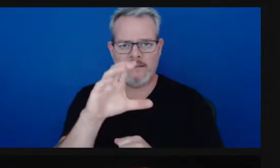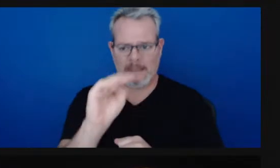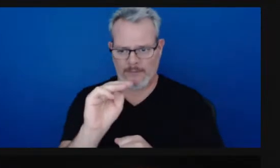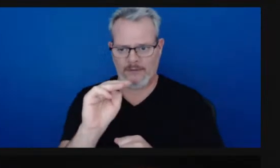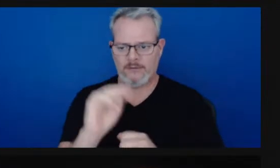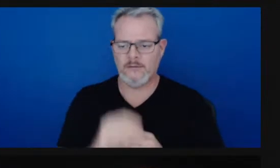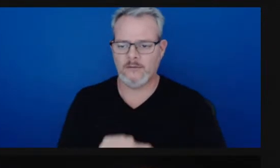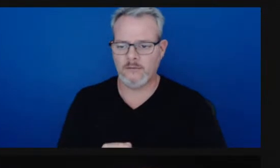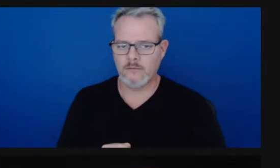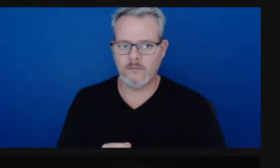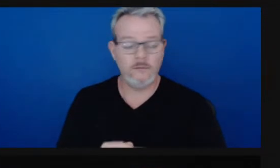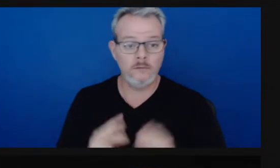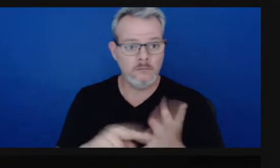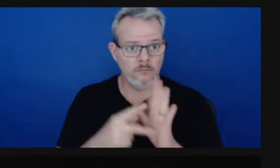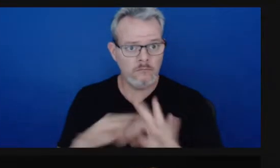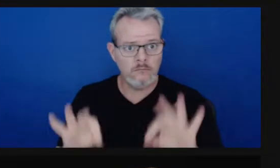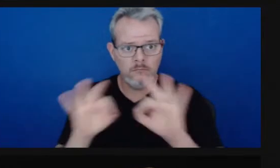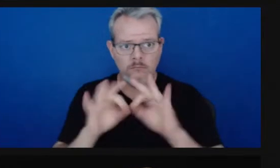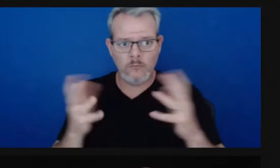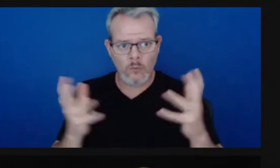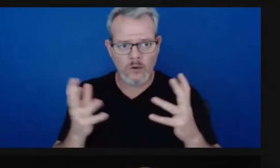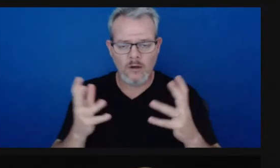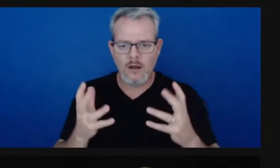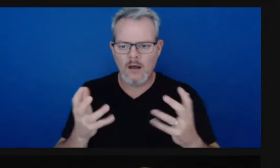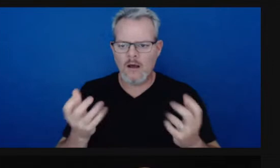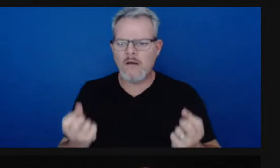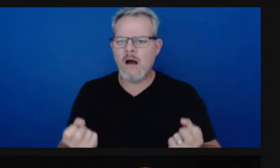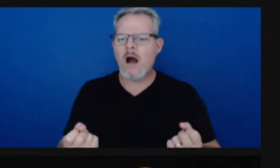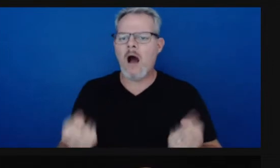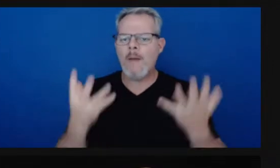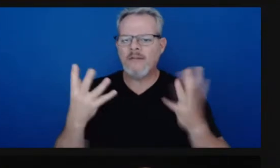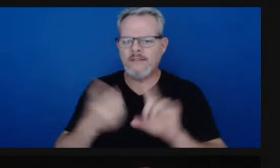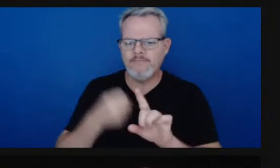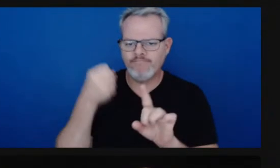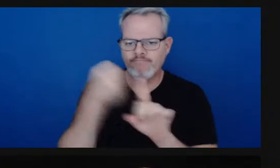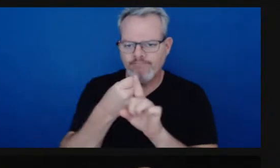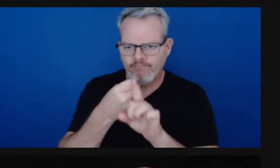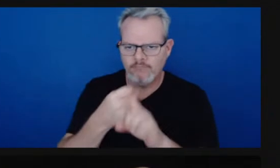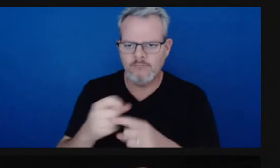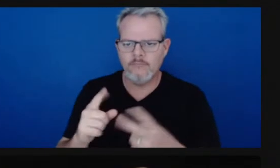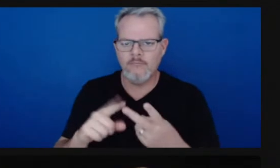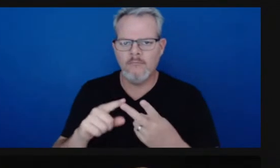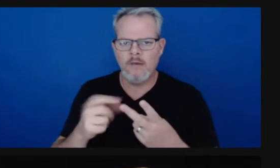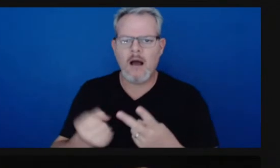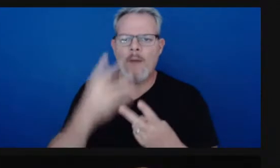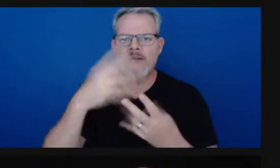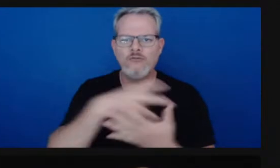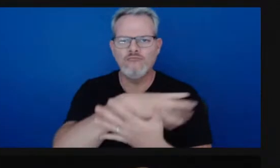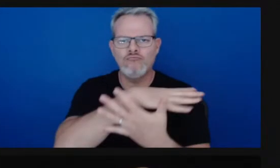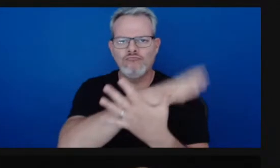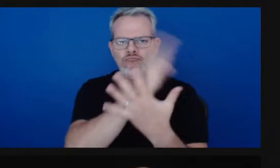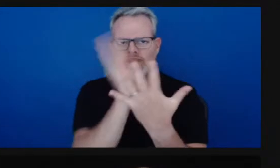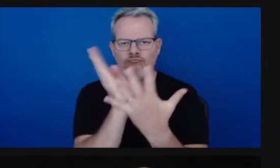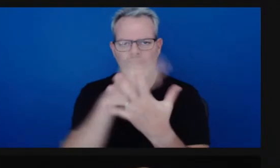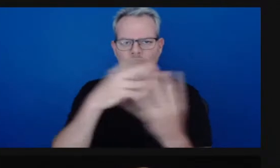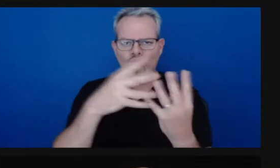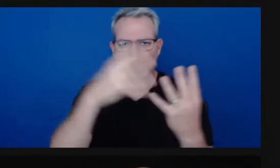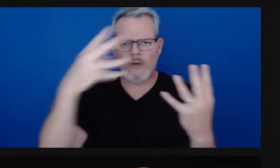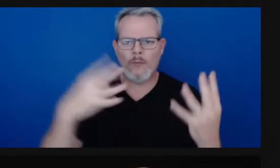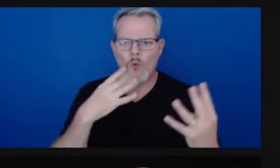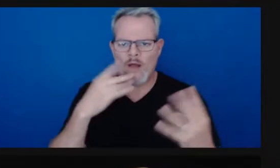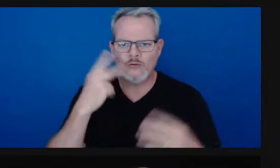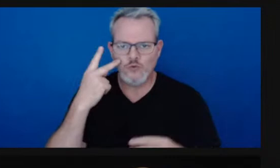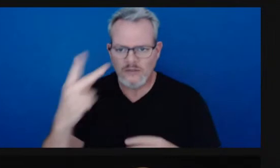So really what matters is how many stripes of rainbows do you see, for how much is the ground uplifting, and where are